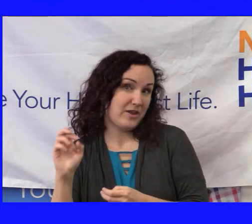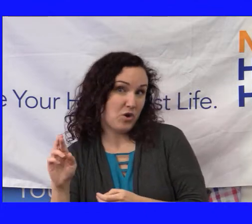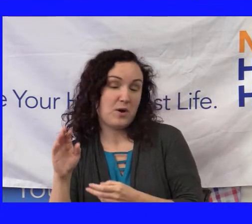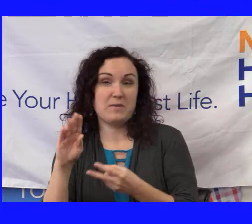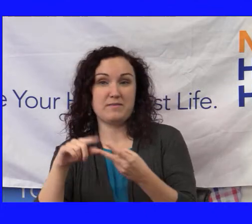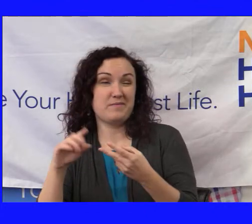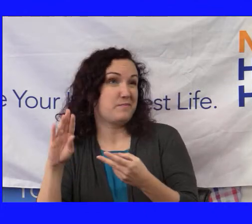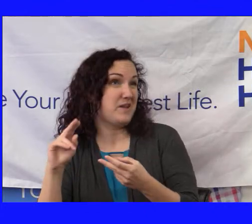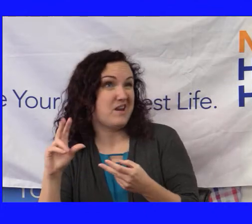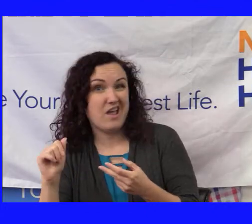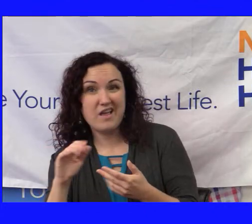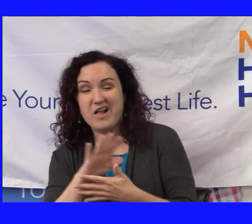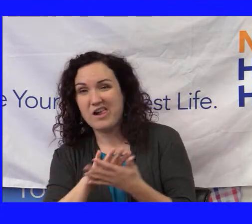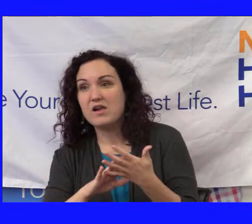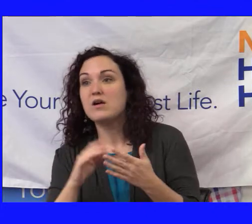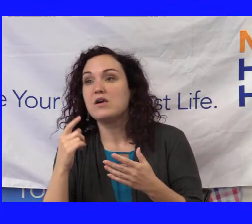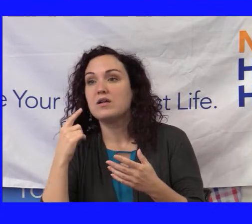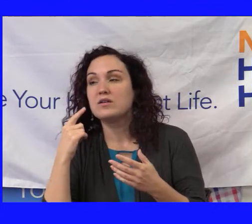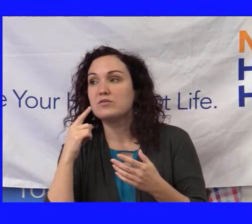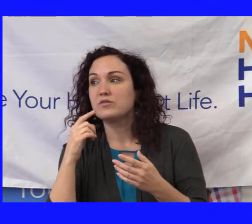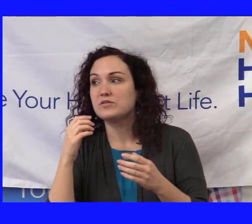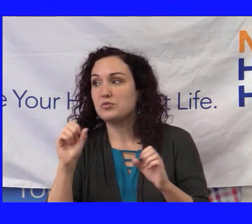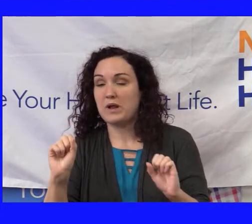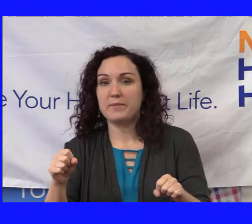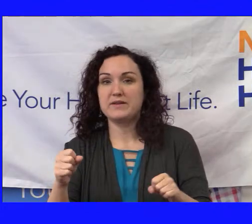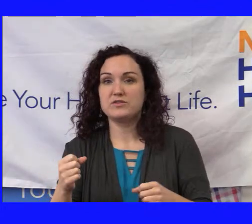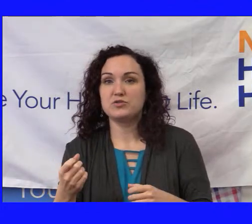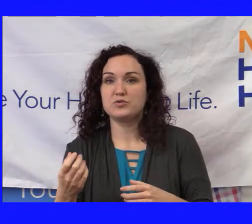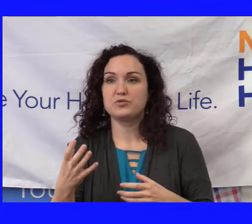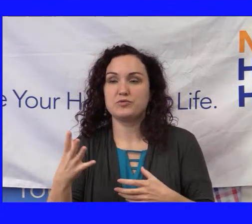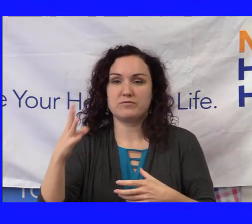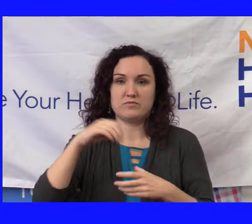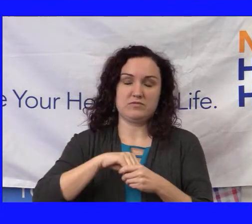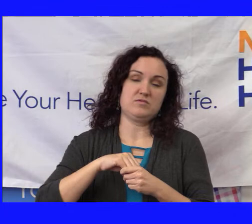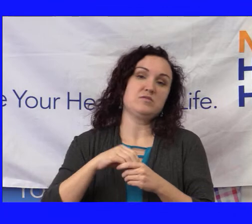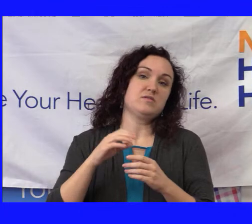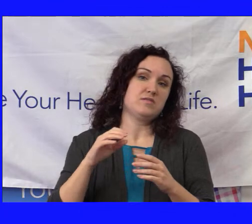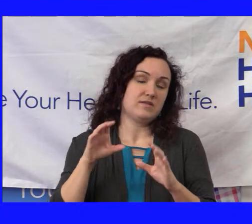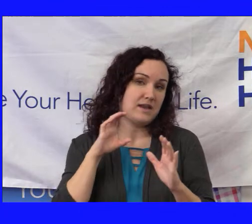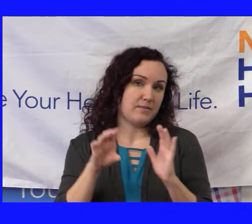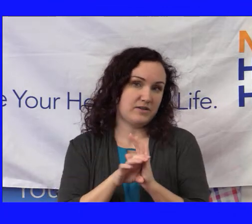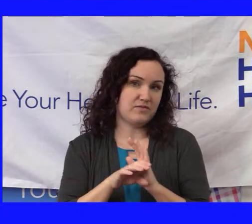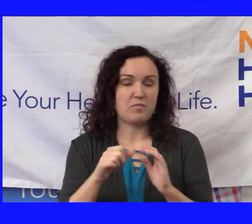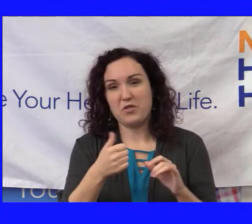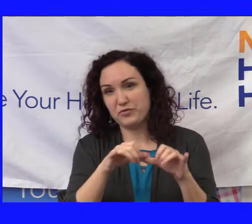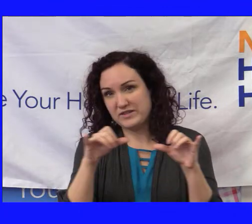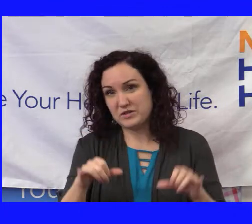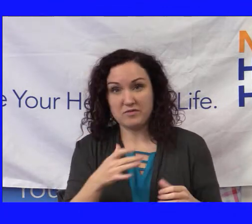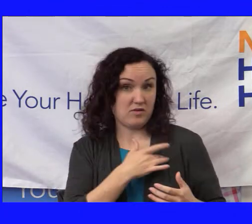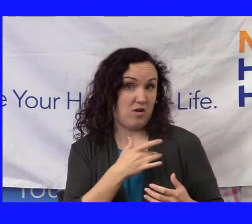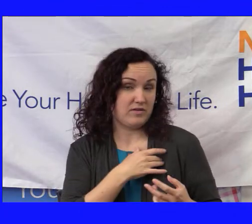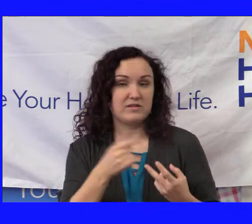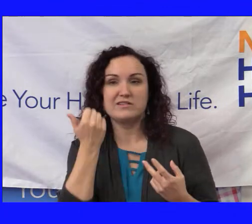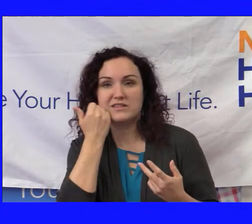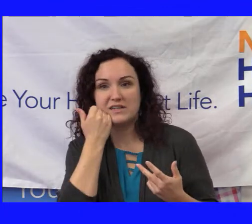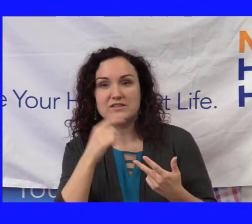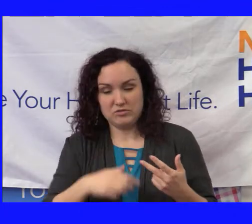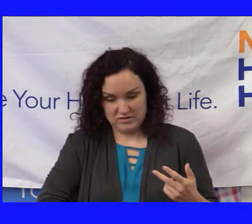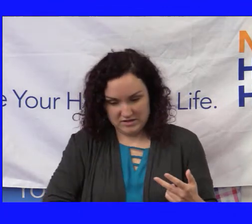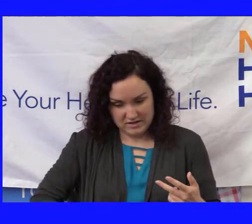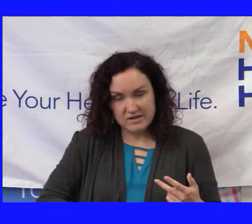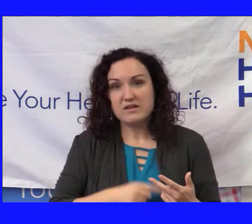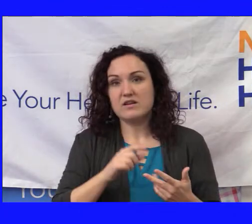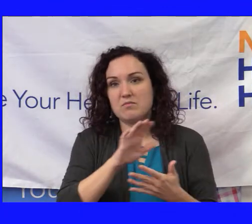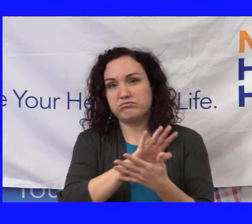called the Virtual Neutral Archive, which is the ability to ingest images from other systems, cardiology, for example, dental,